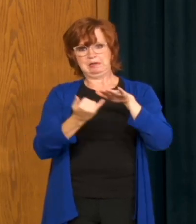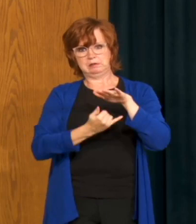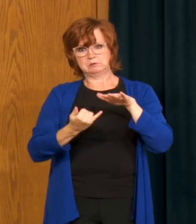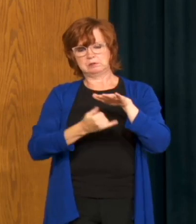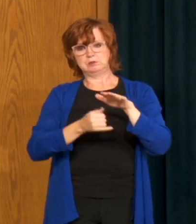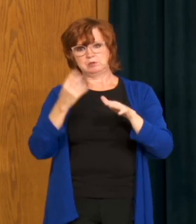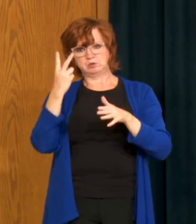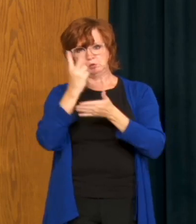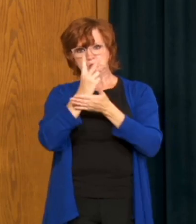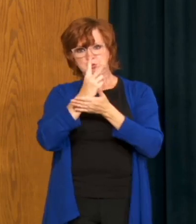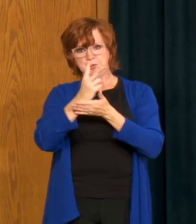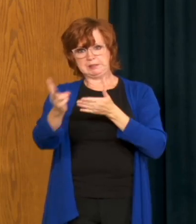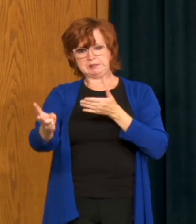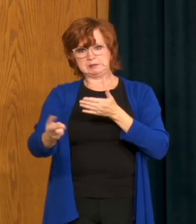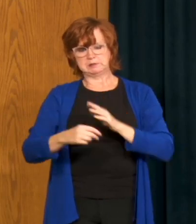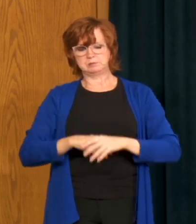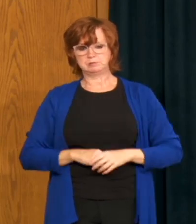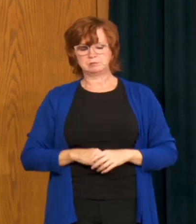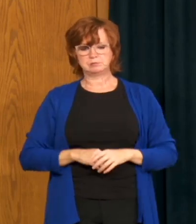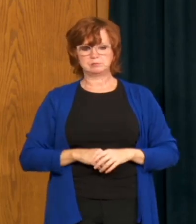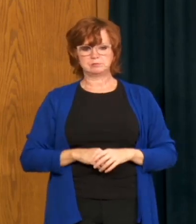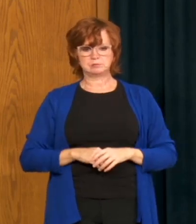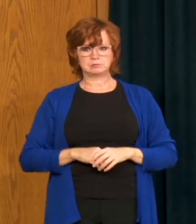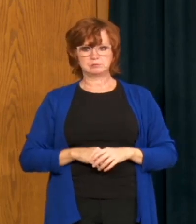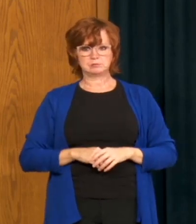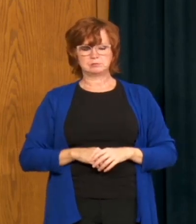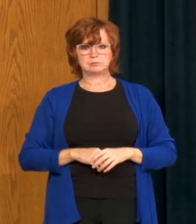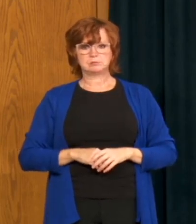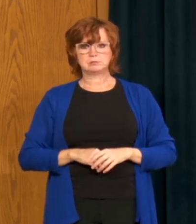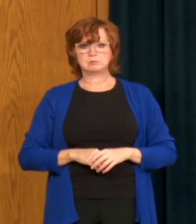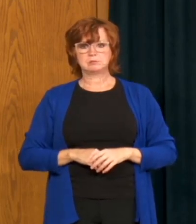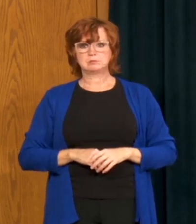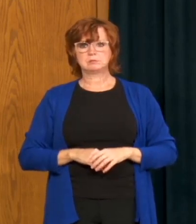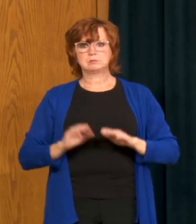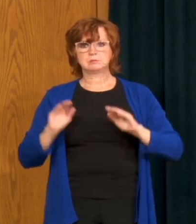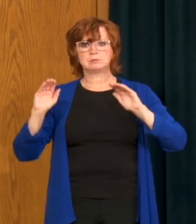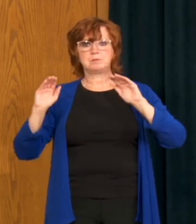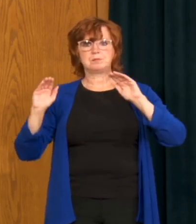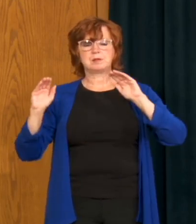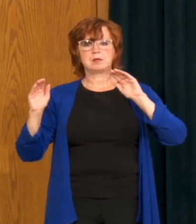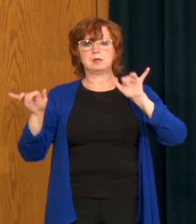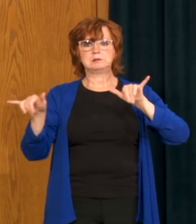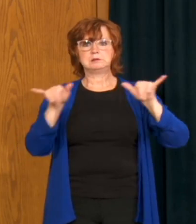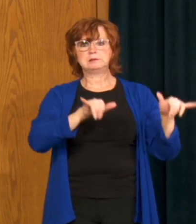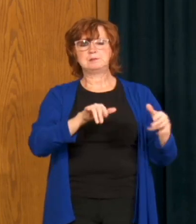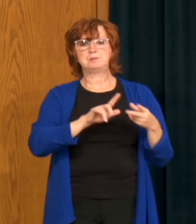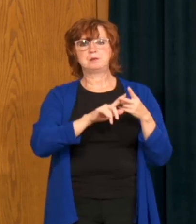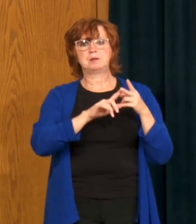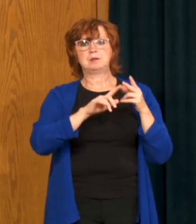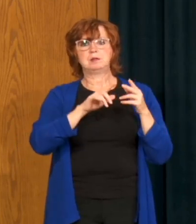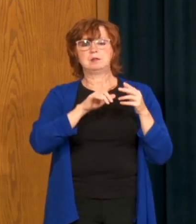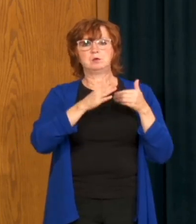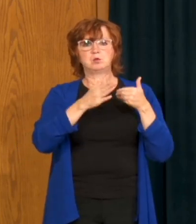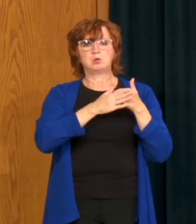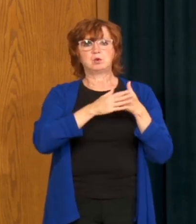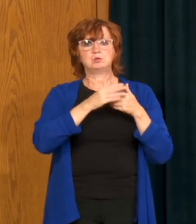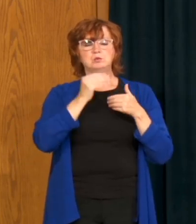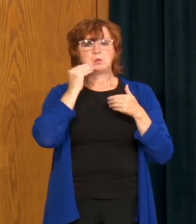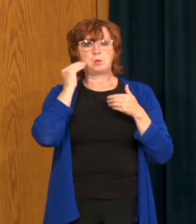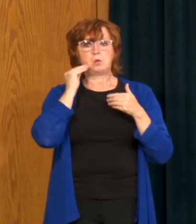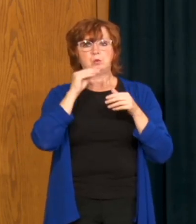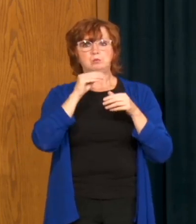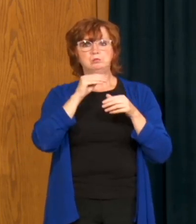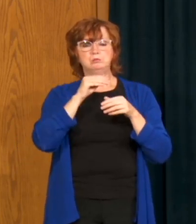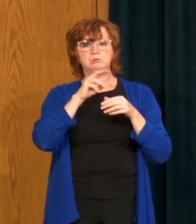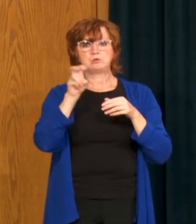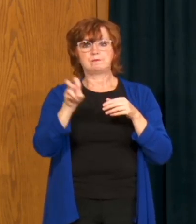is transmission to close household contacts after international travel. Similarly, travel from other provinces has been a factor, more so in